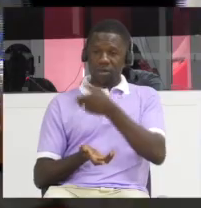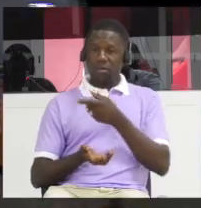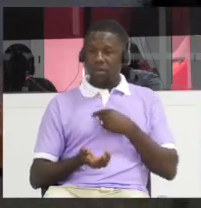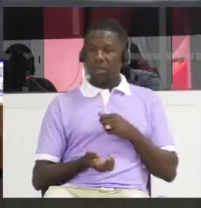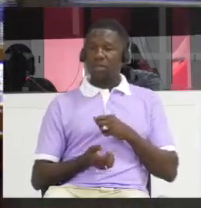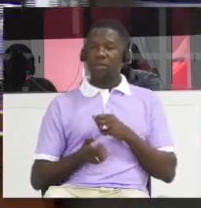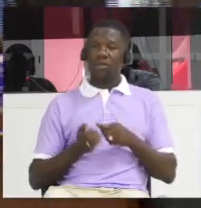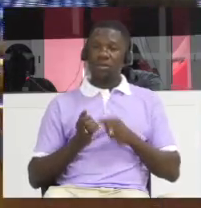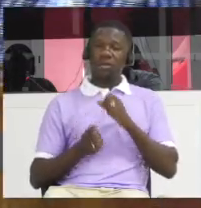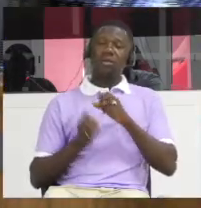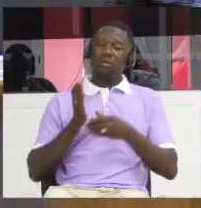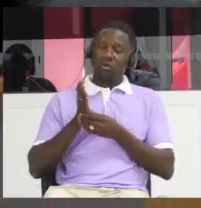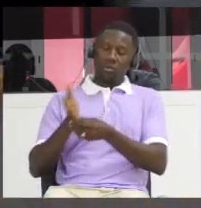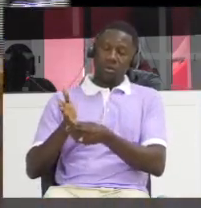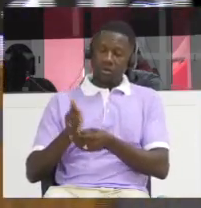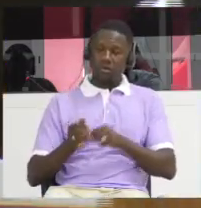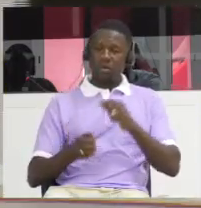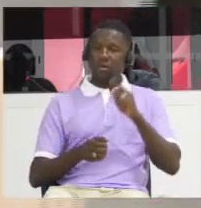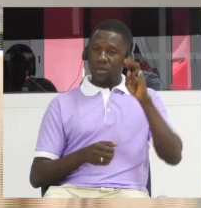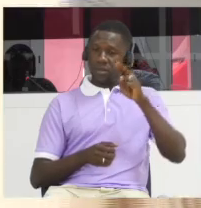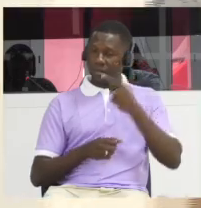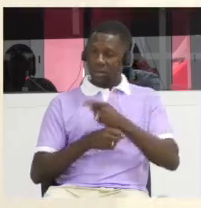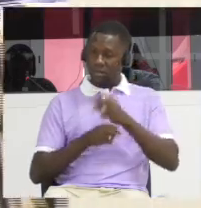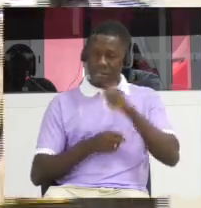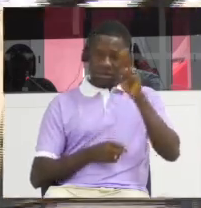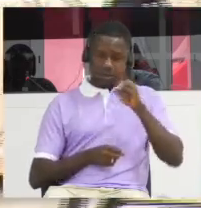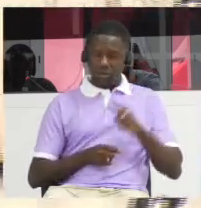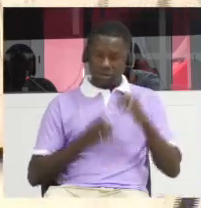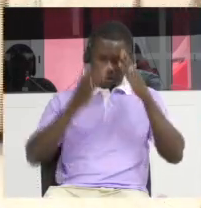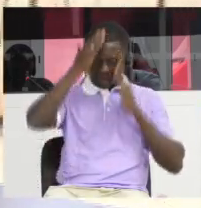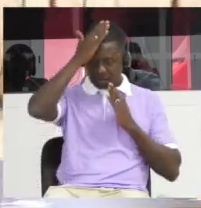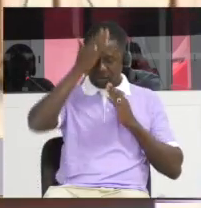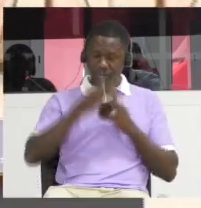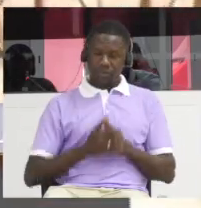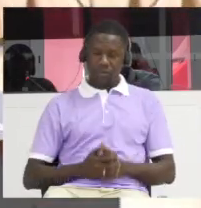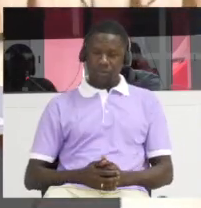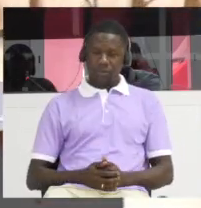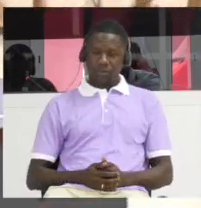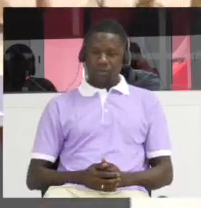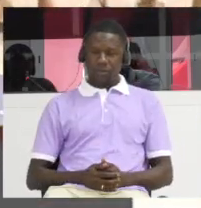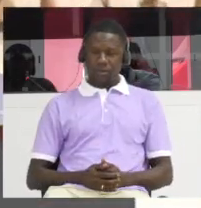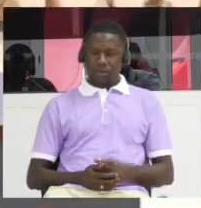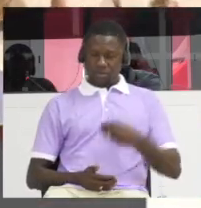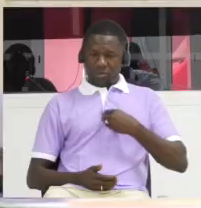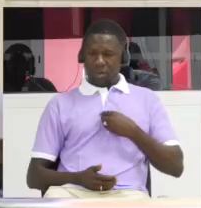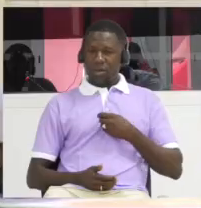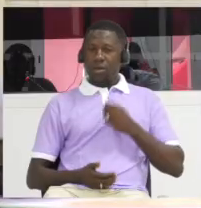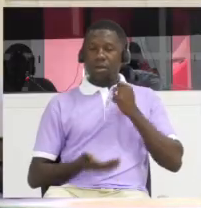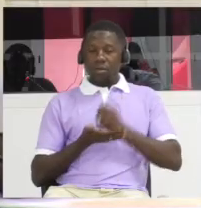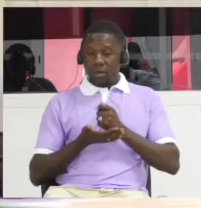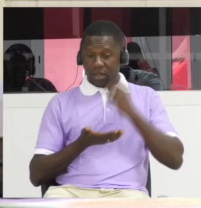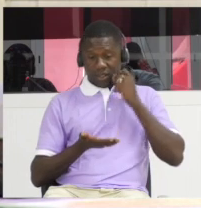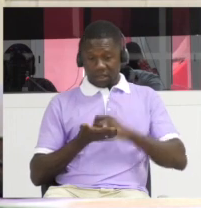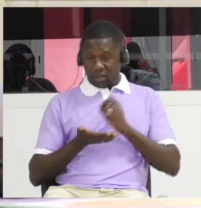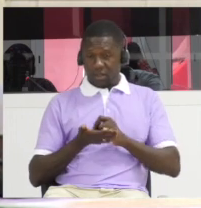as the commander of the Gambia National Army. I was the permanent secretary, so it was my responsibility to